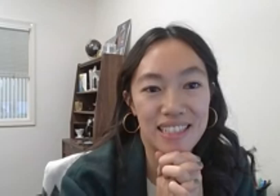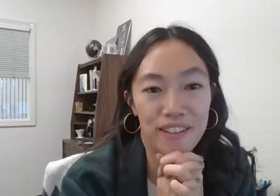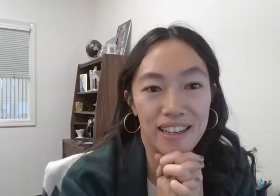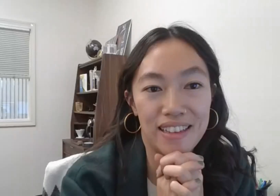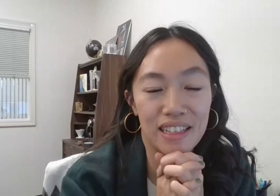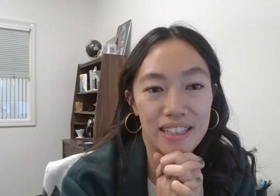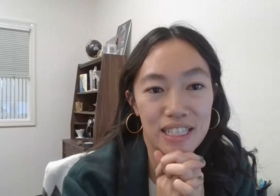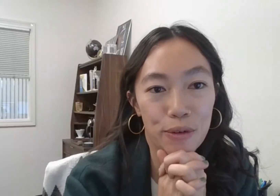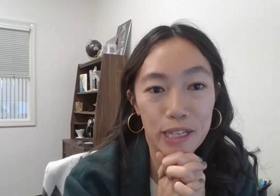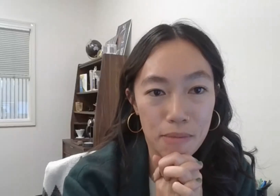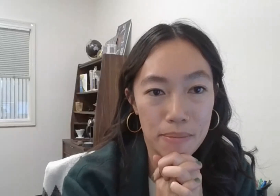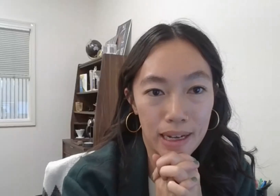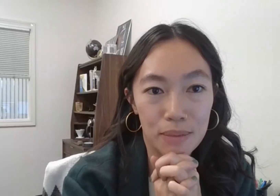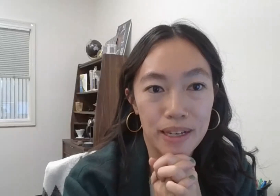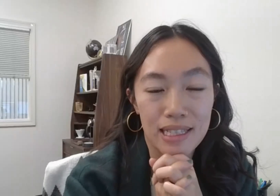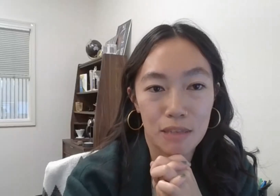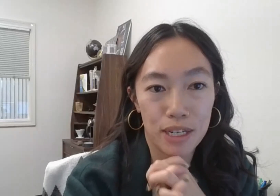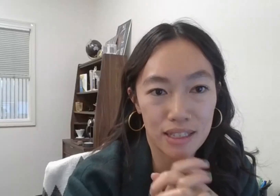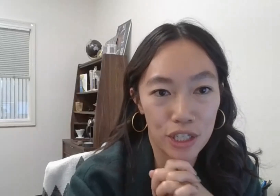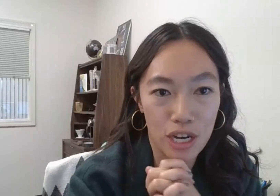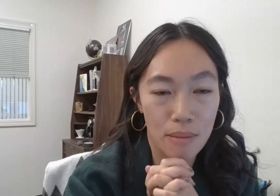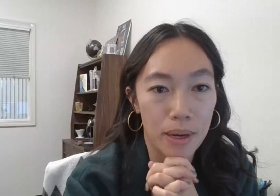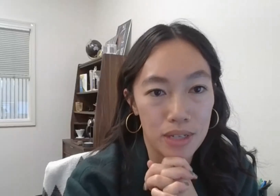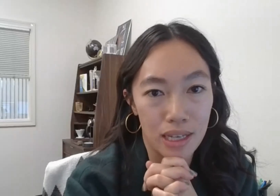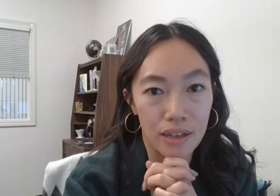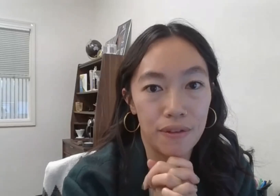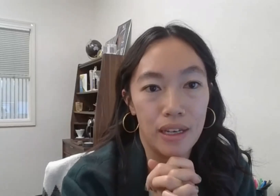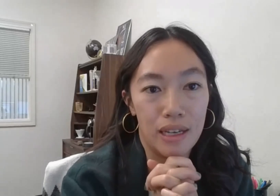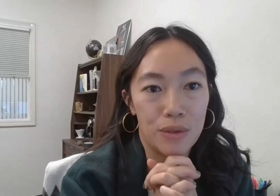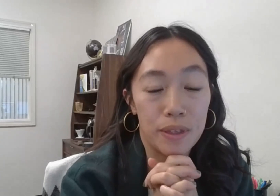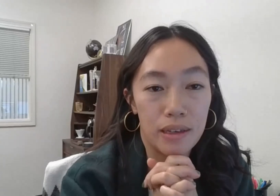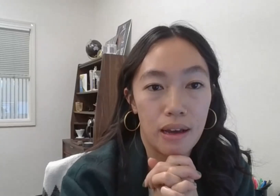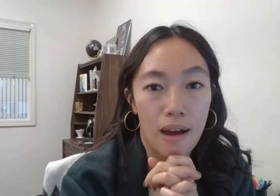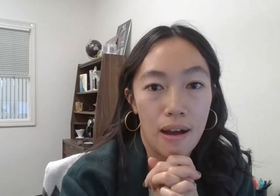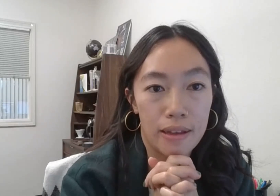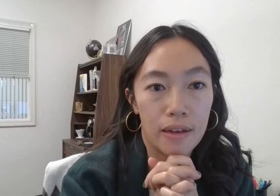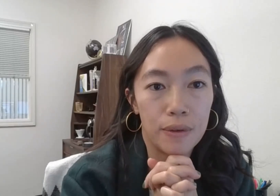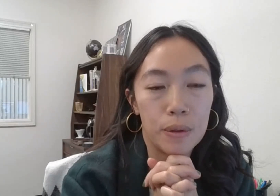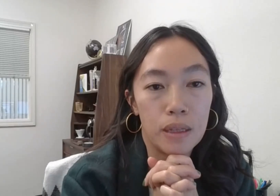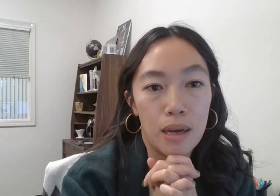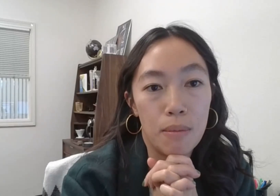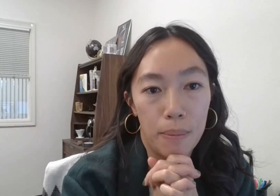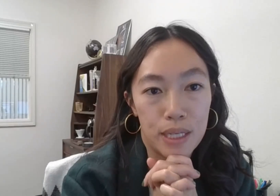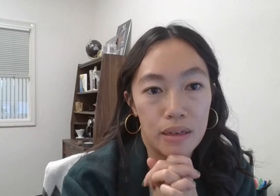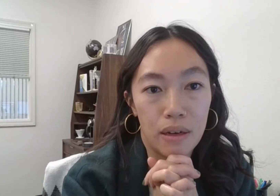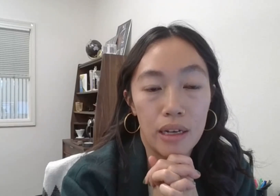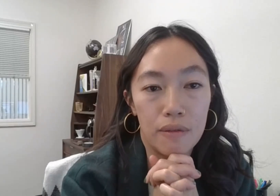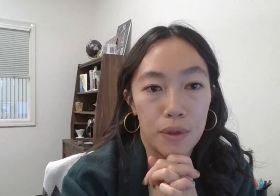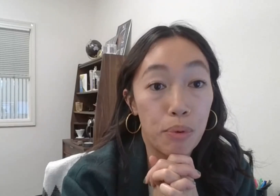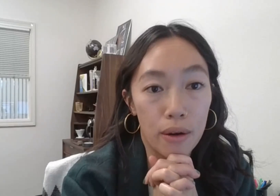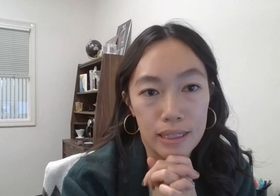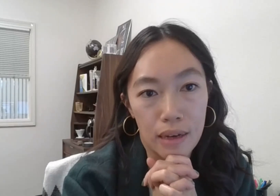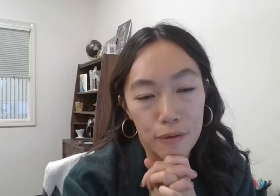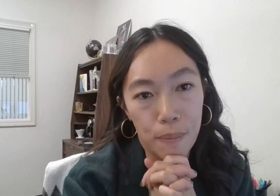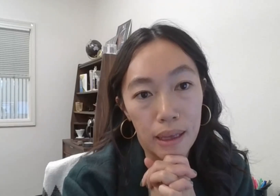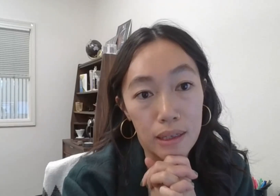This is Stephanie. Douglas, you're reading my mind, because this presentation I'm about to give is really a high level update on kind of